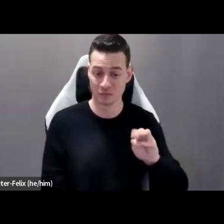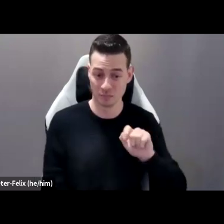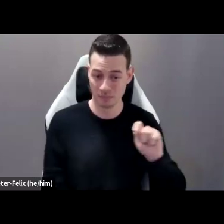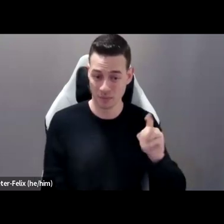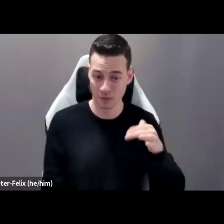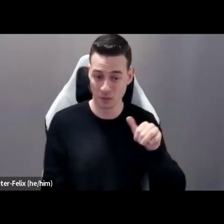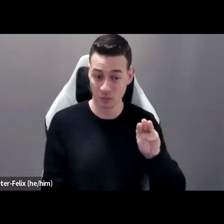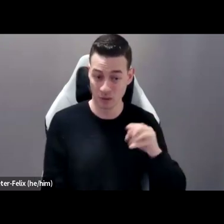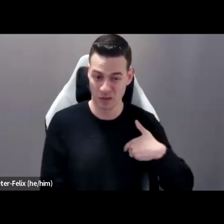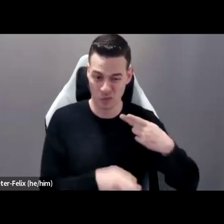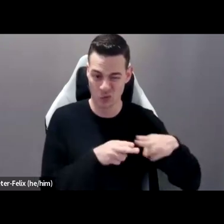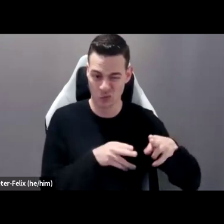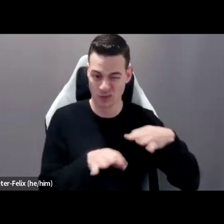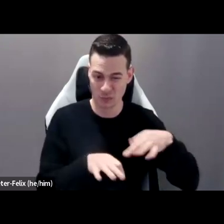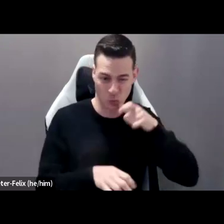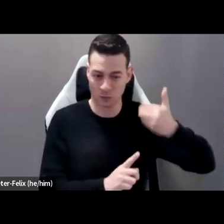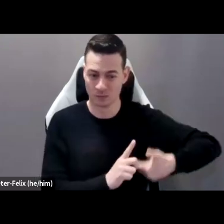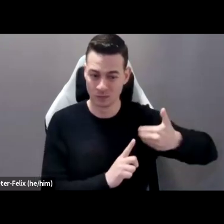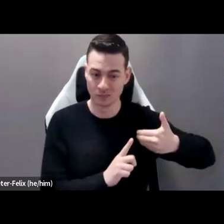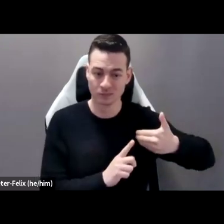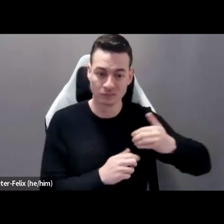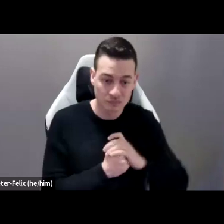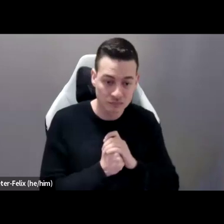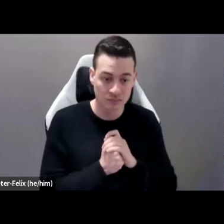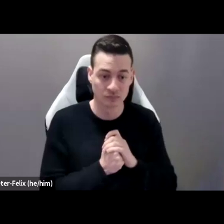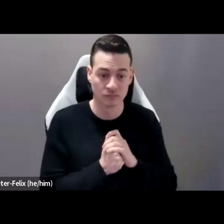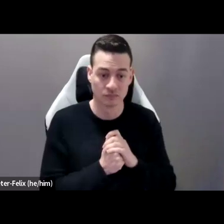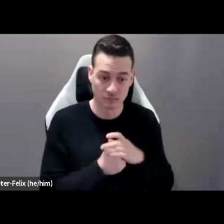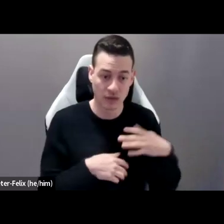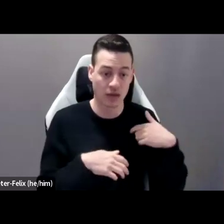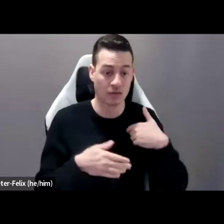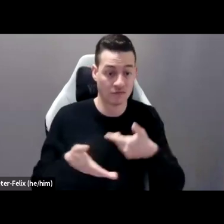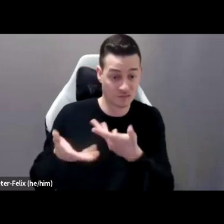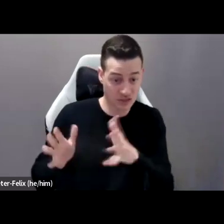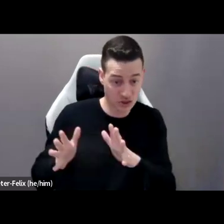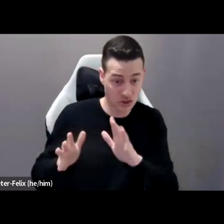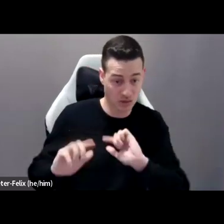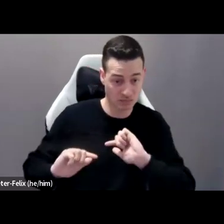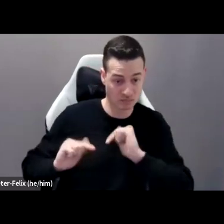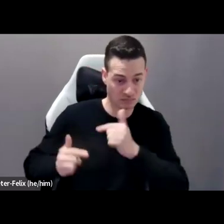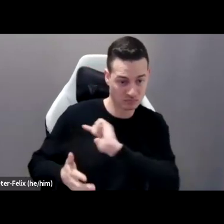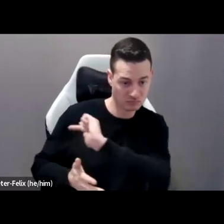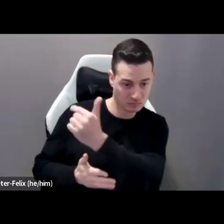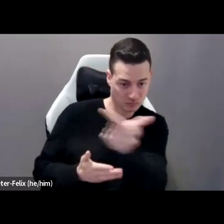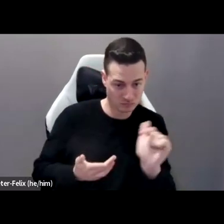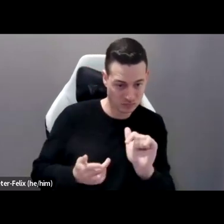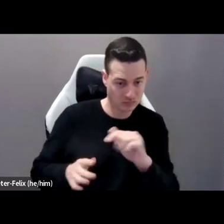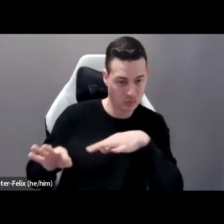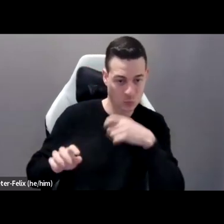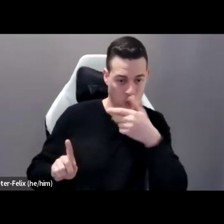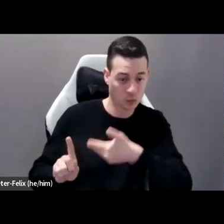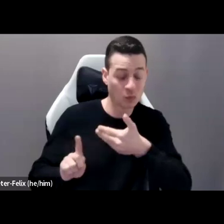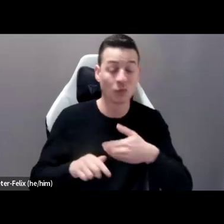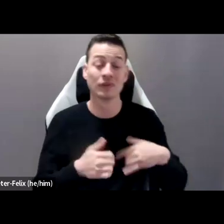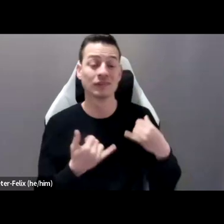themselves. What we're going to do today is tell you a little bit about a survey that we've tried to put together, and we're going to ask for your